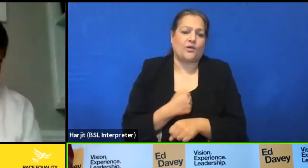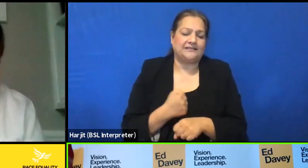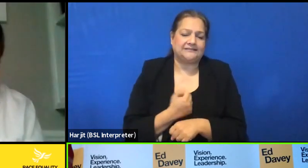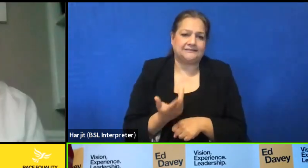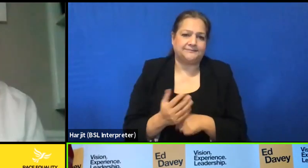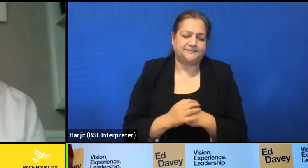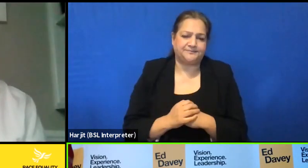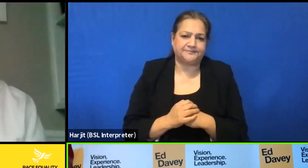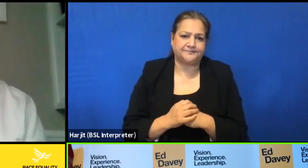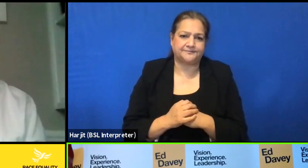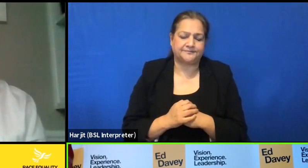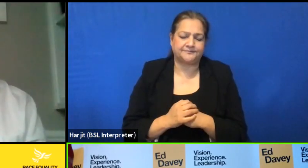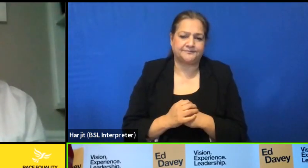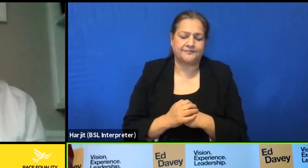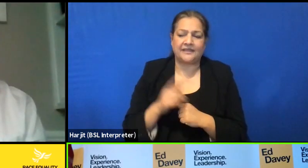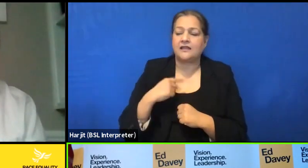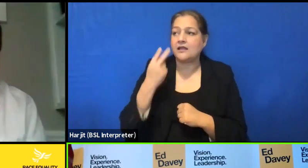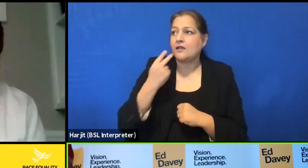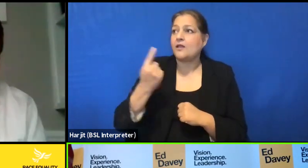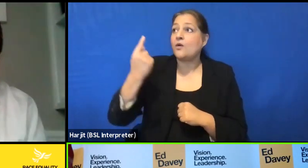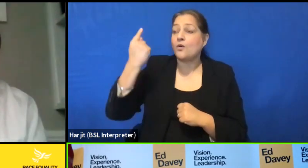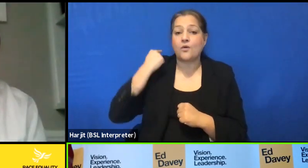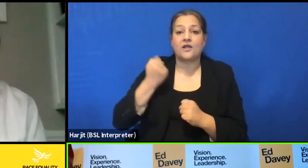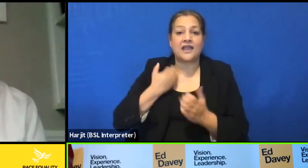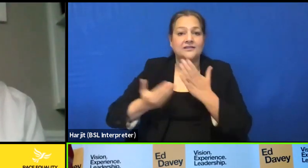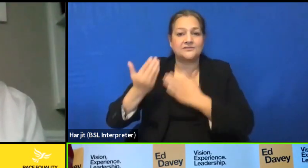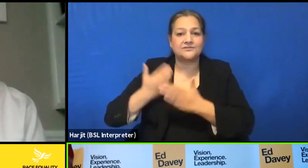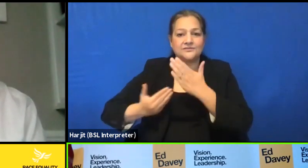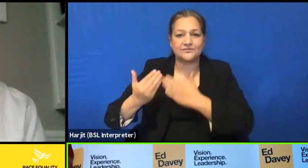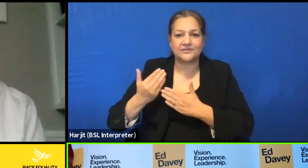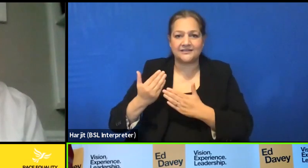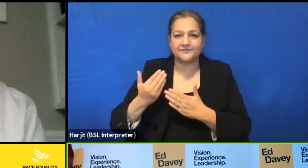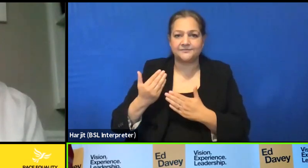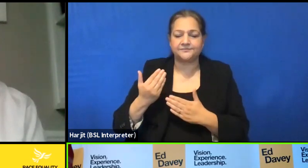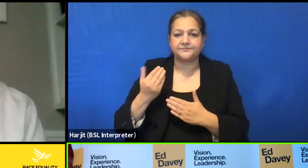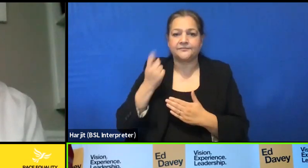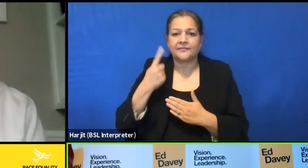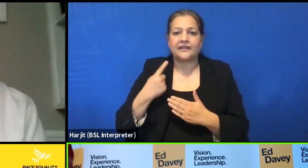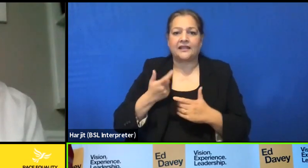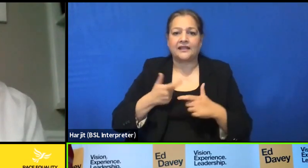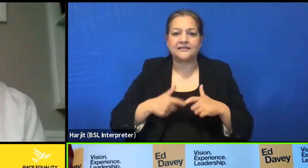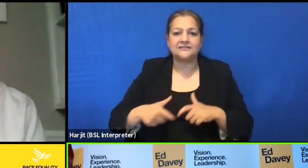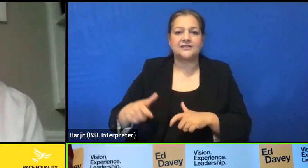our history without realizing that continual racial inequality